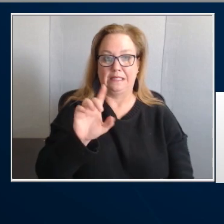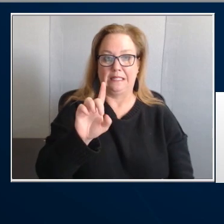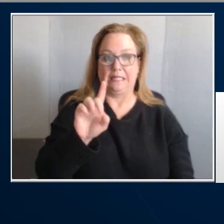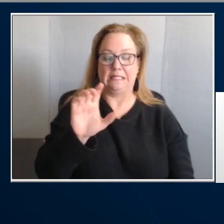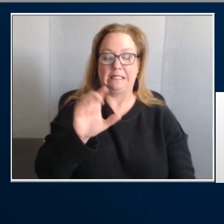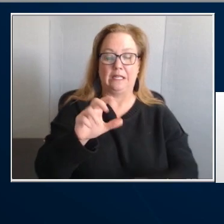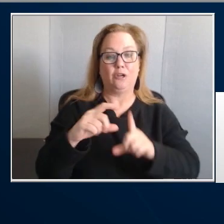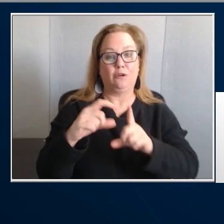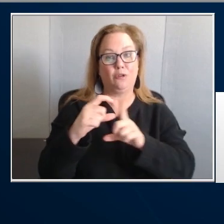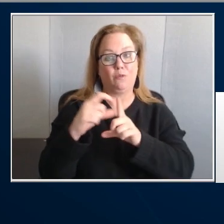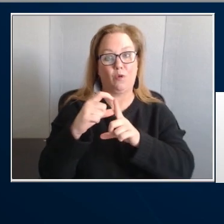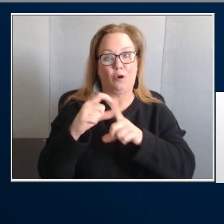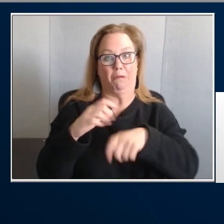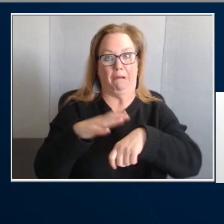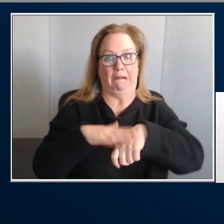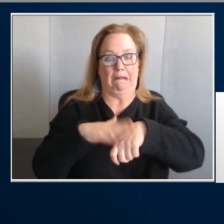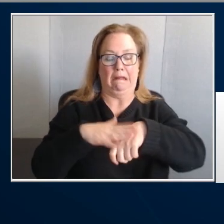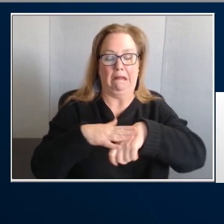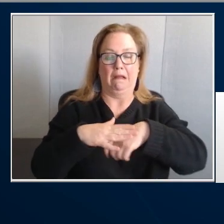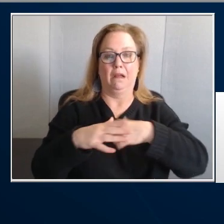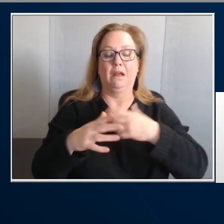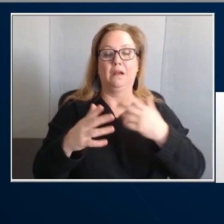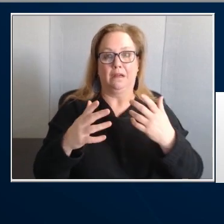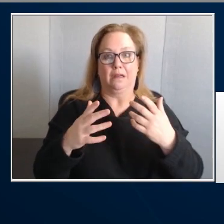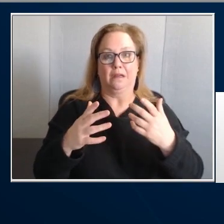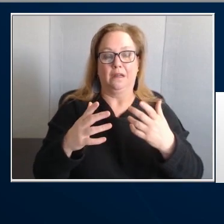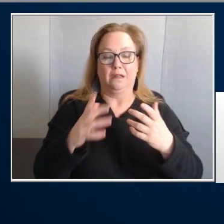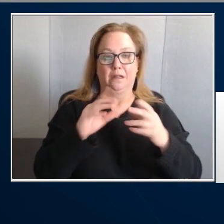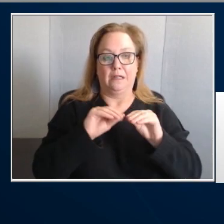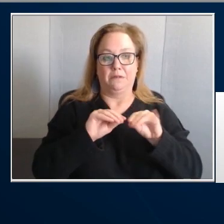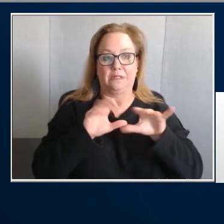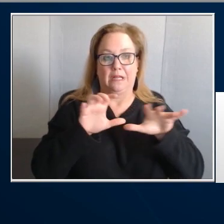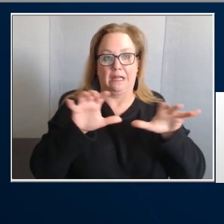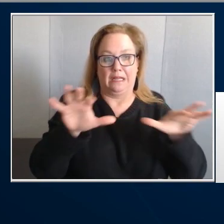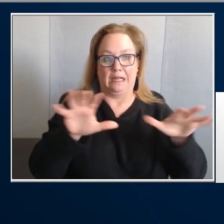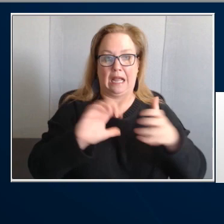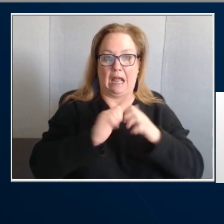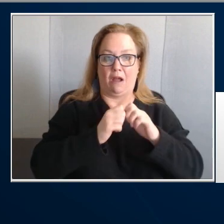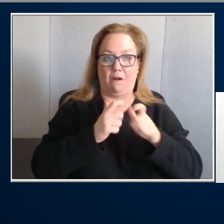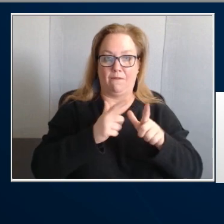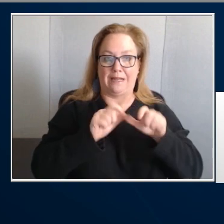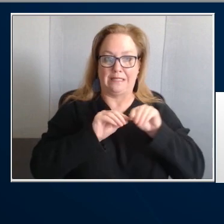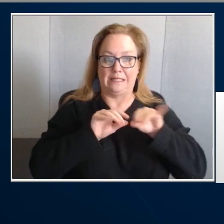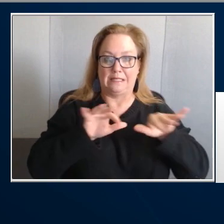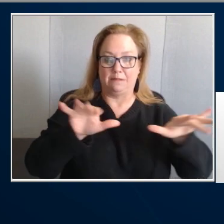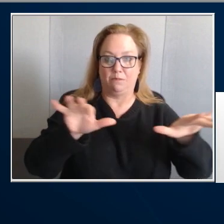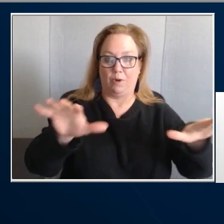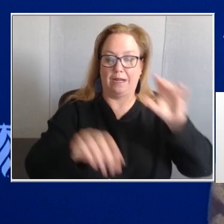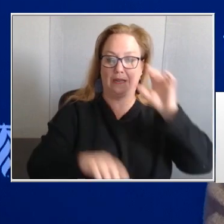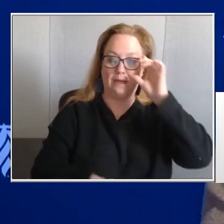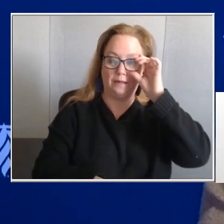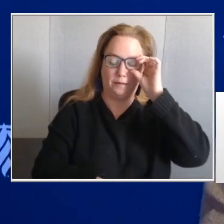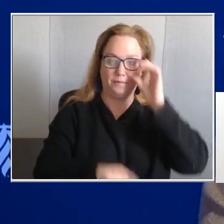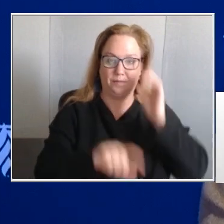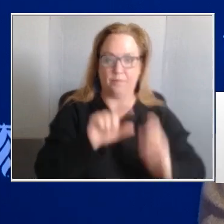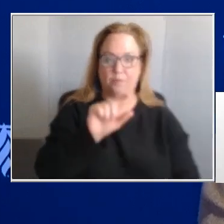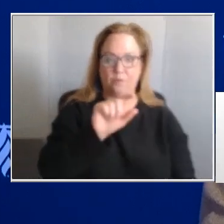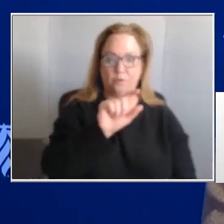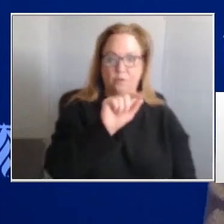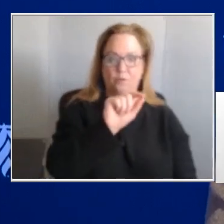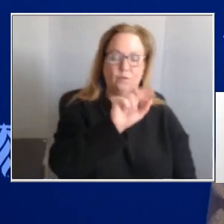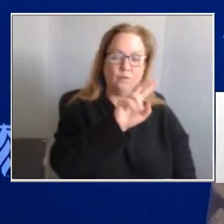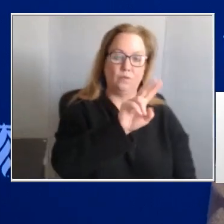it described how fast C-Auris was spreading. So how fast is it spreading? Yeah, in 2009 was when it was